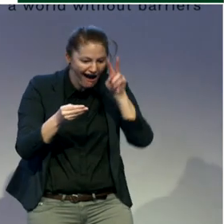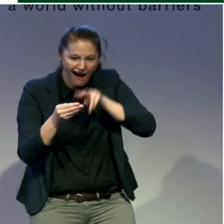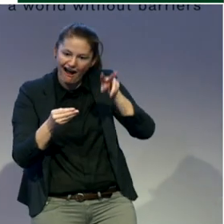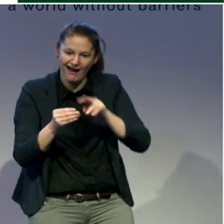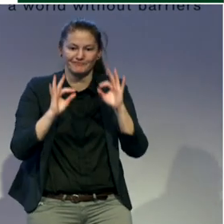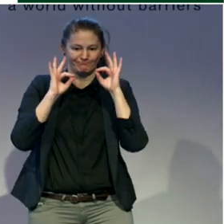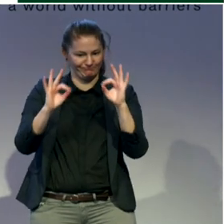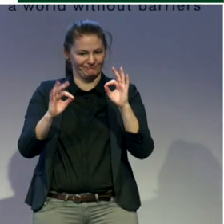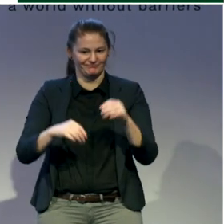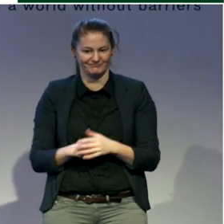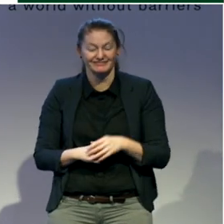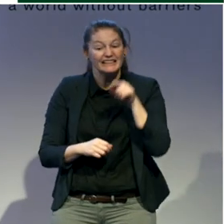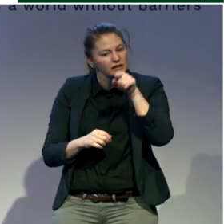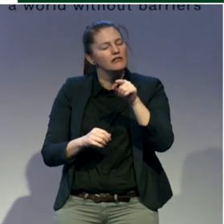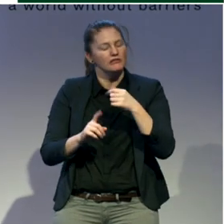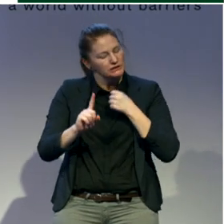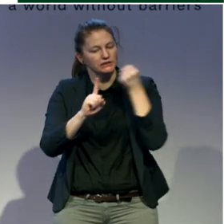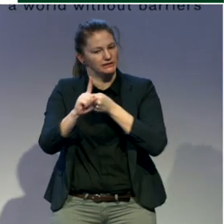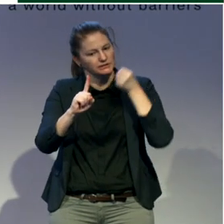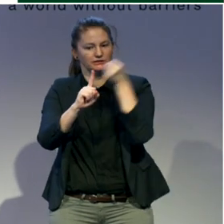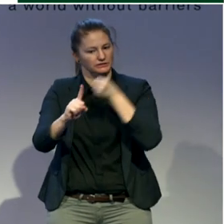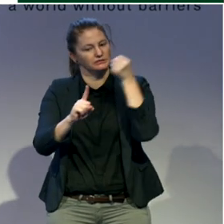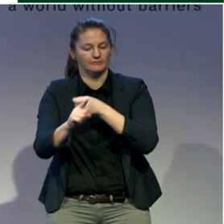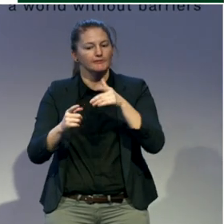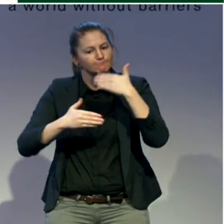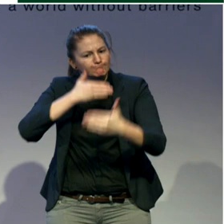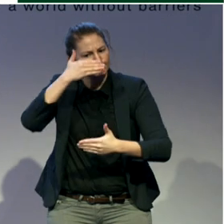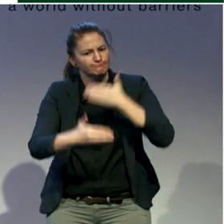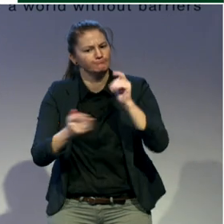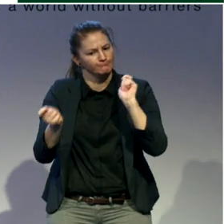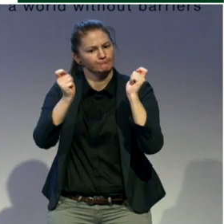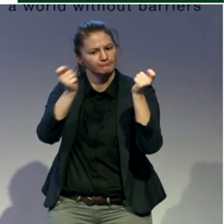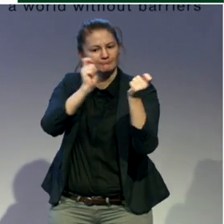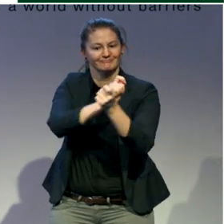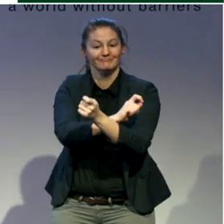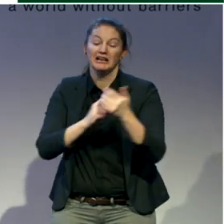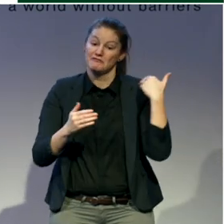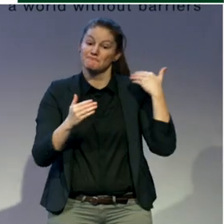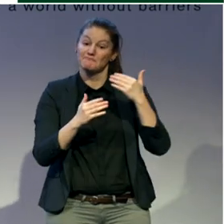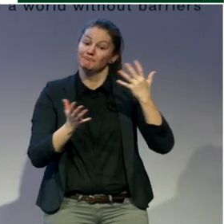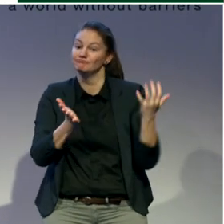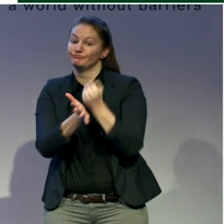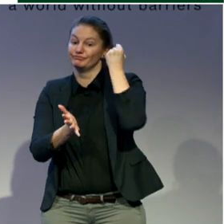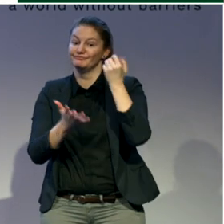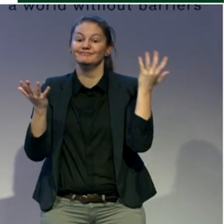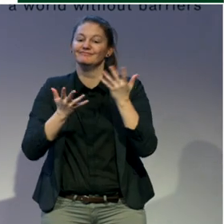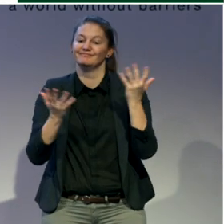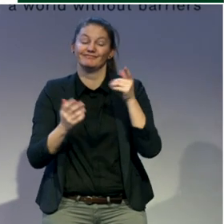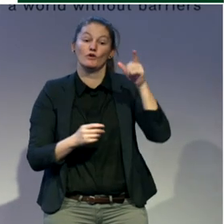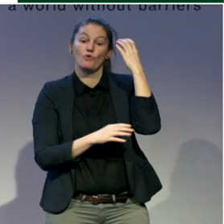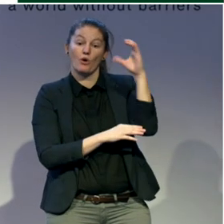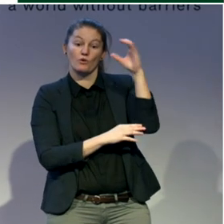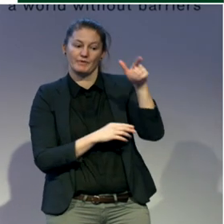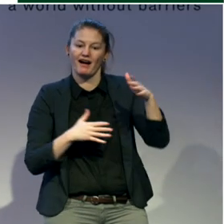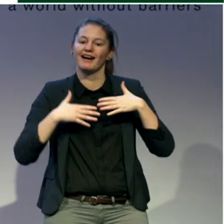got the Minister of Health of Colombia to enact a resolution that explicitly prohibits any kind of